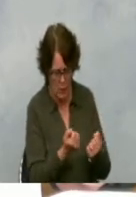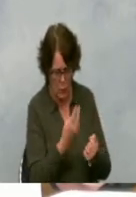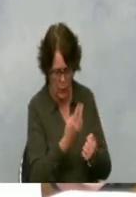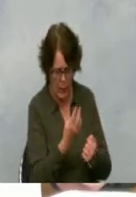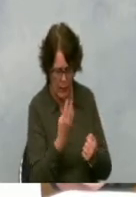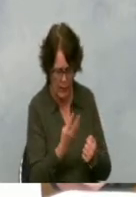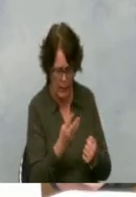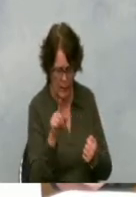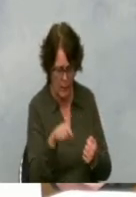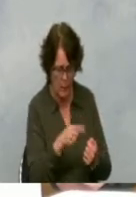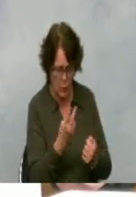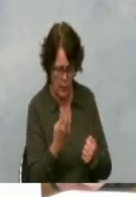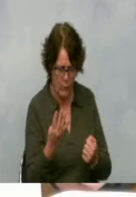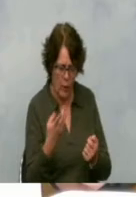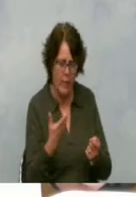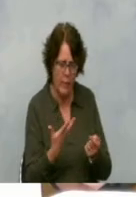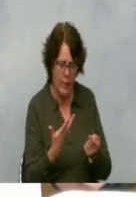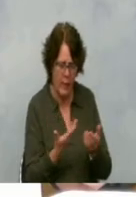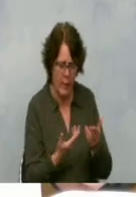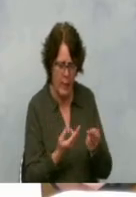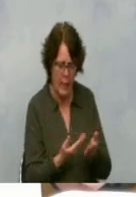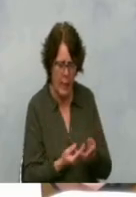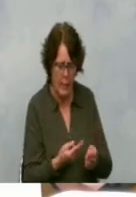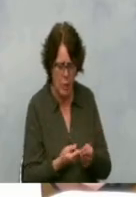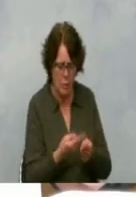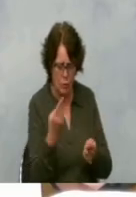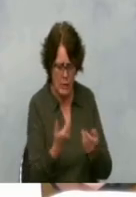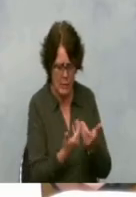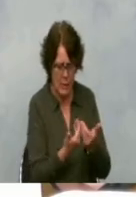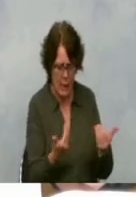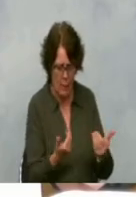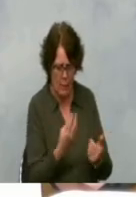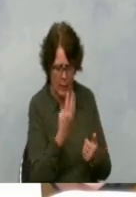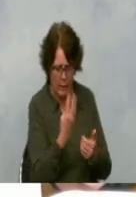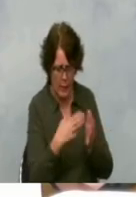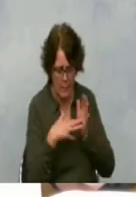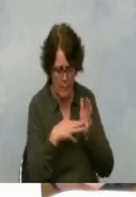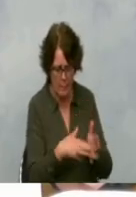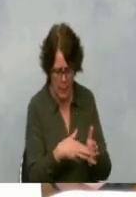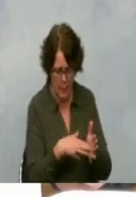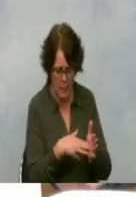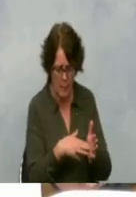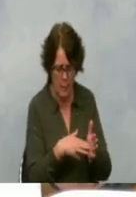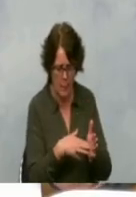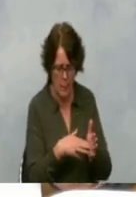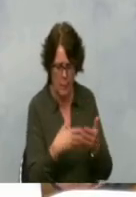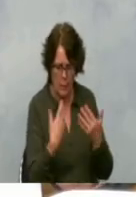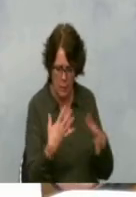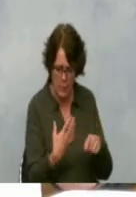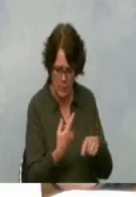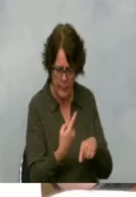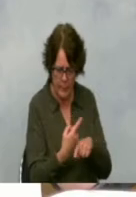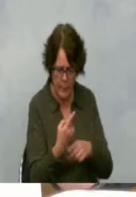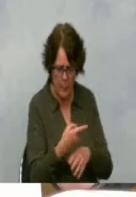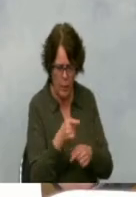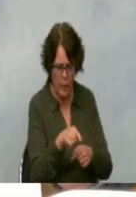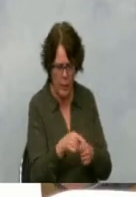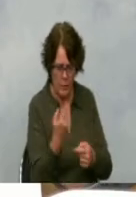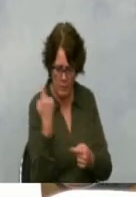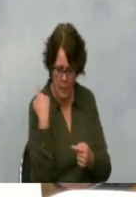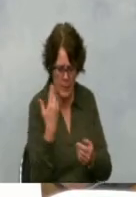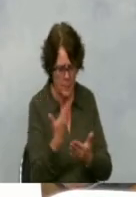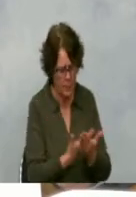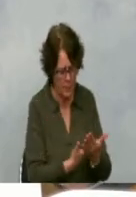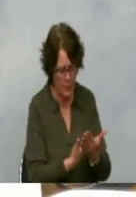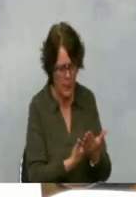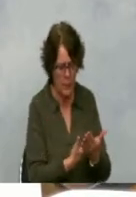That increases the budget gap by nearly £3 million. And we did actually make reference to this in the last paper, that